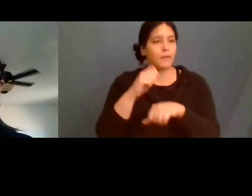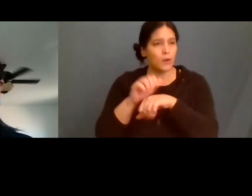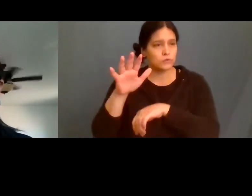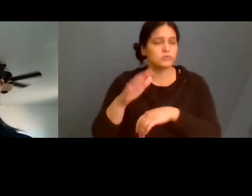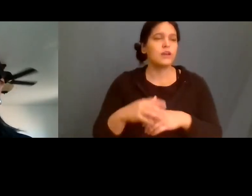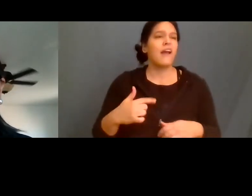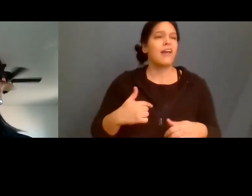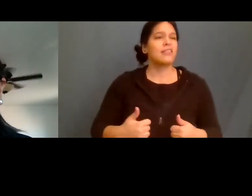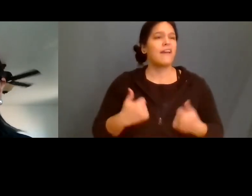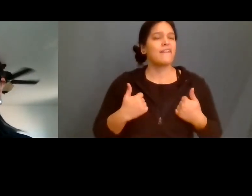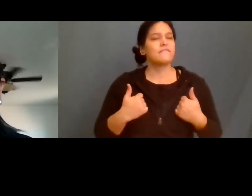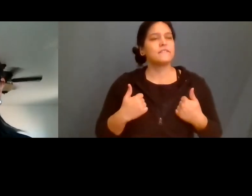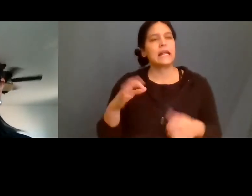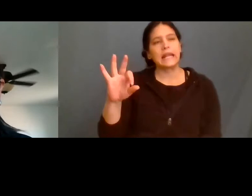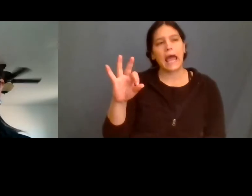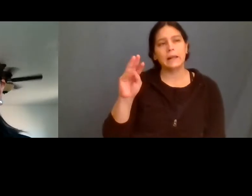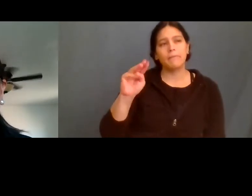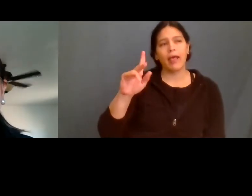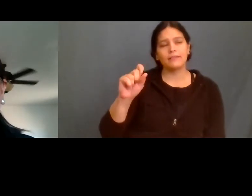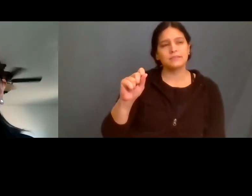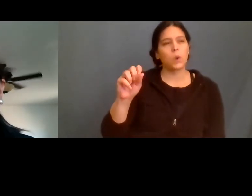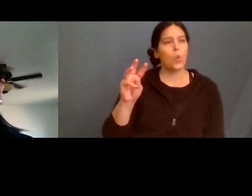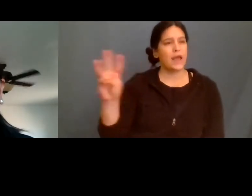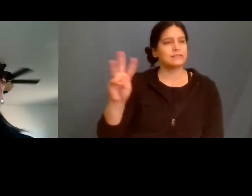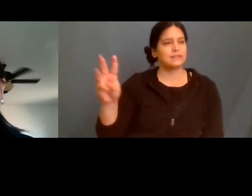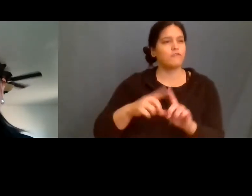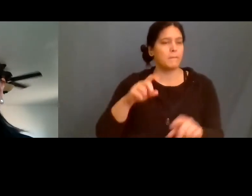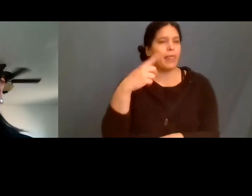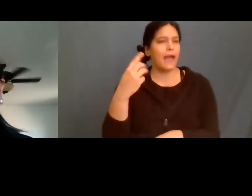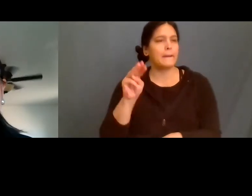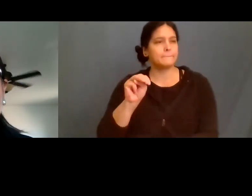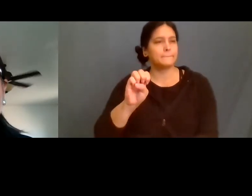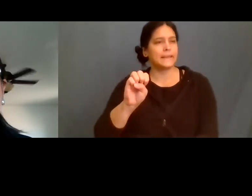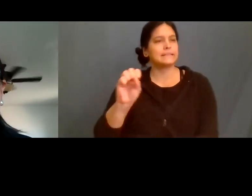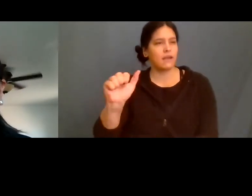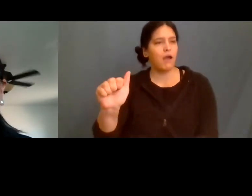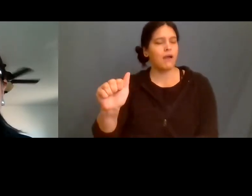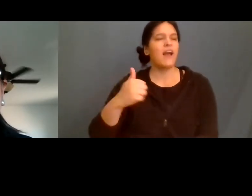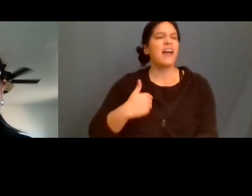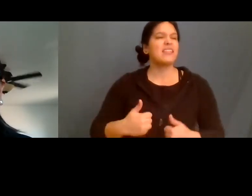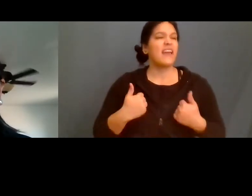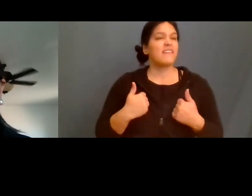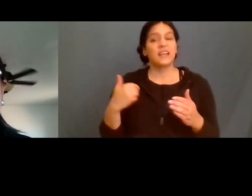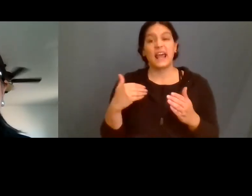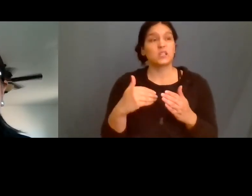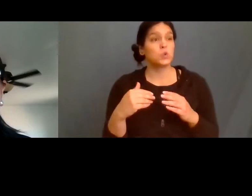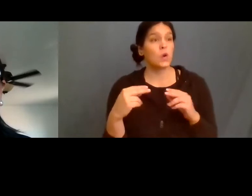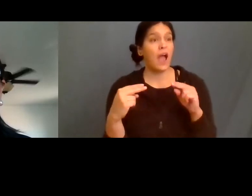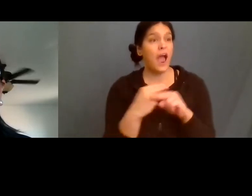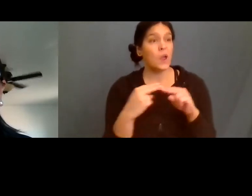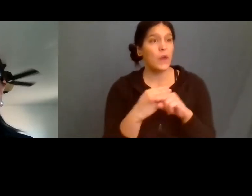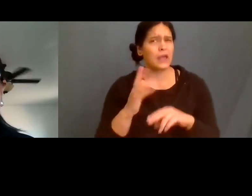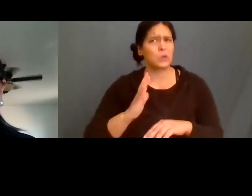9 miles west of the chapter house, Black Mesa. I live along the highway. It used to never be highway. It was all dirt